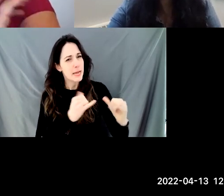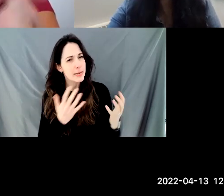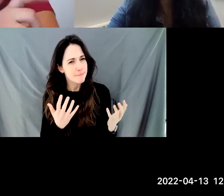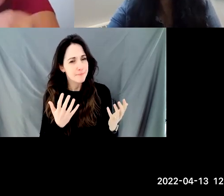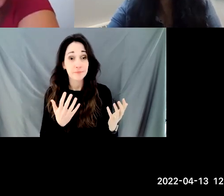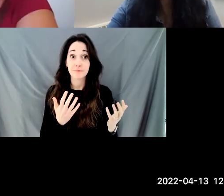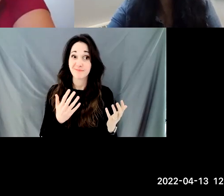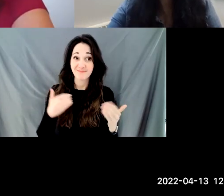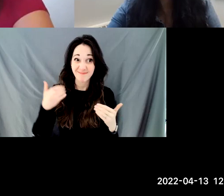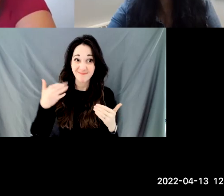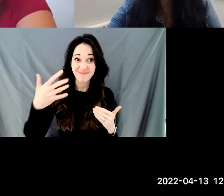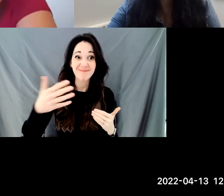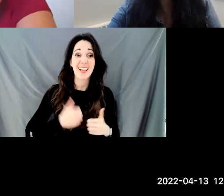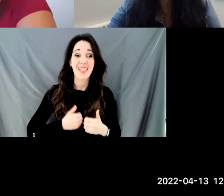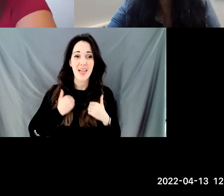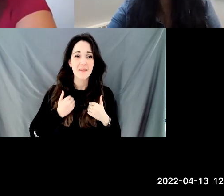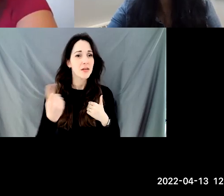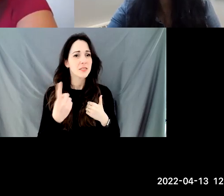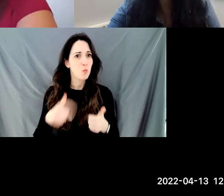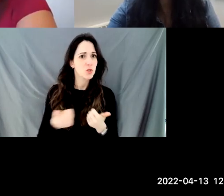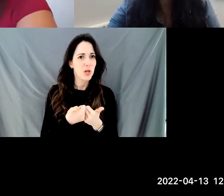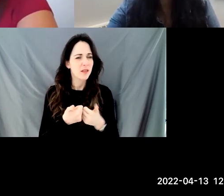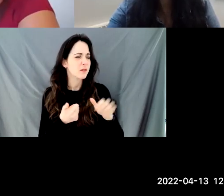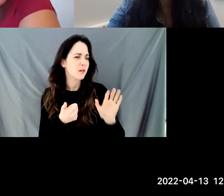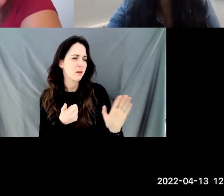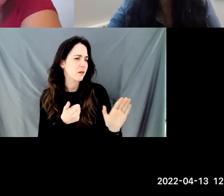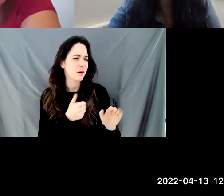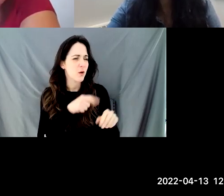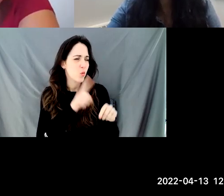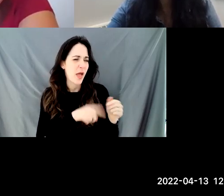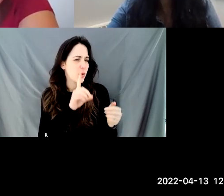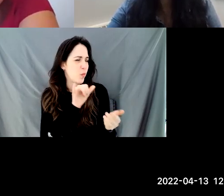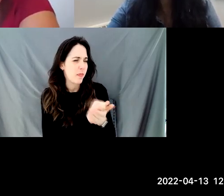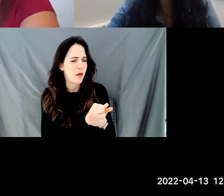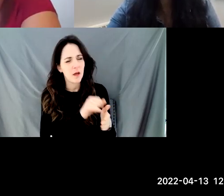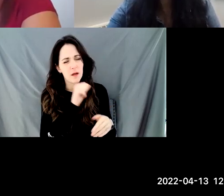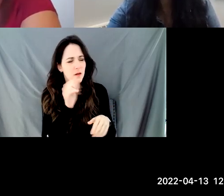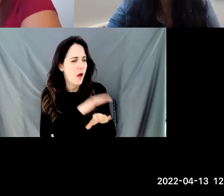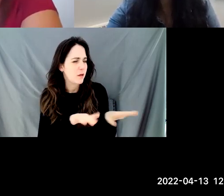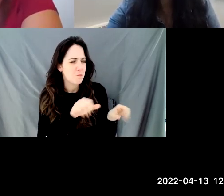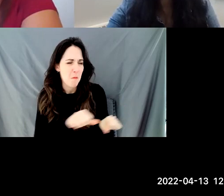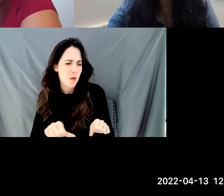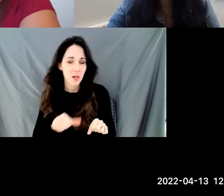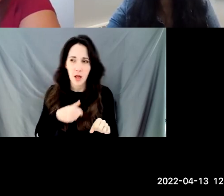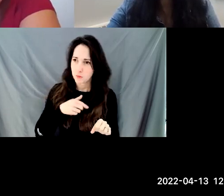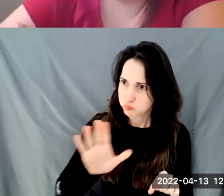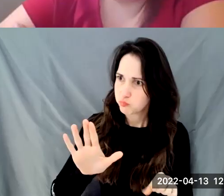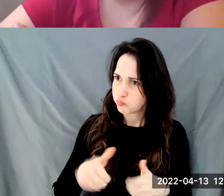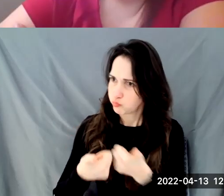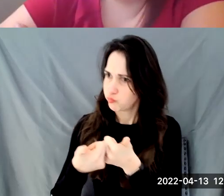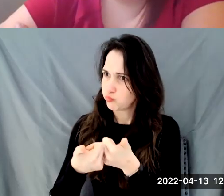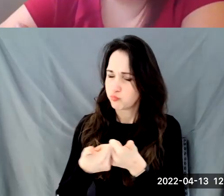ability, I was kind of encouraged by them to kind of persevere. I remember one